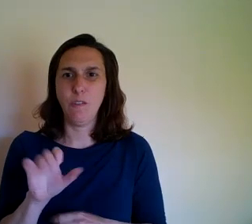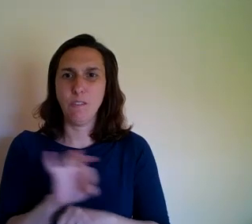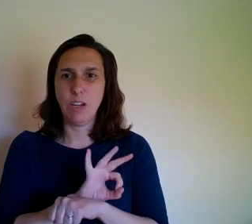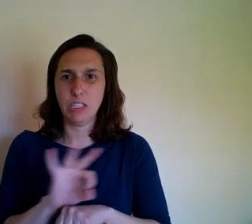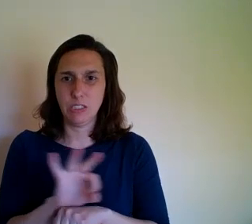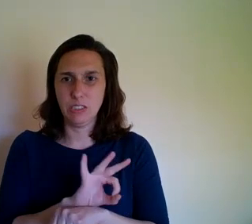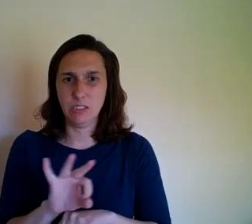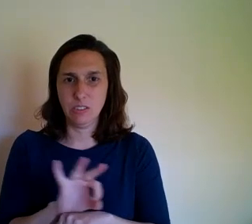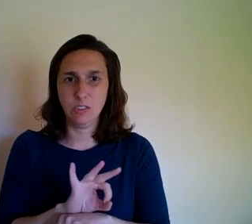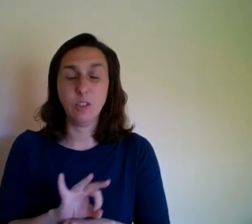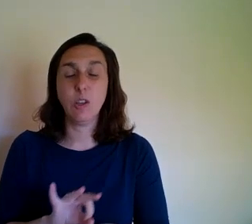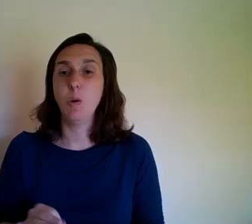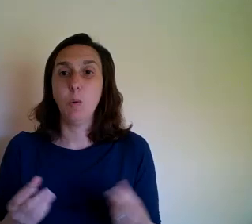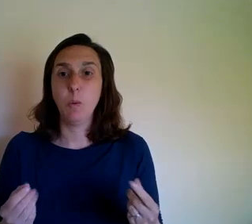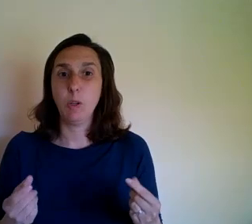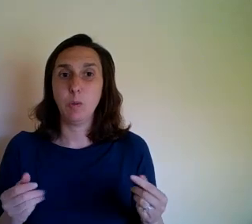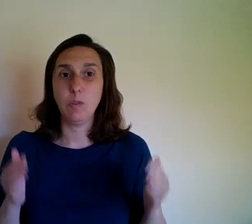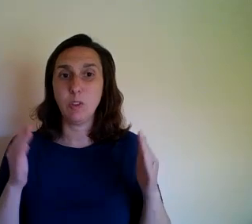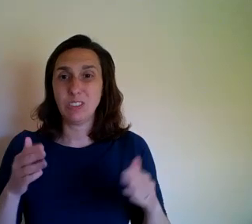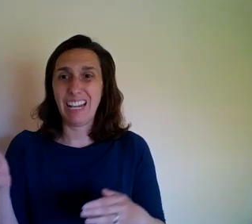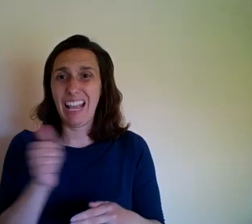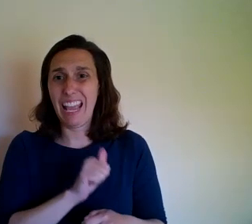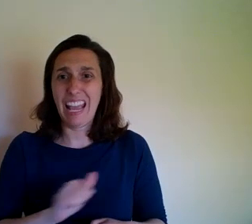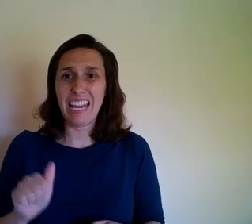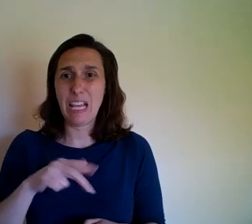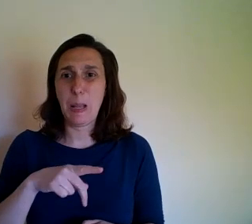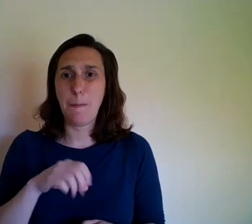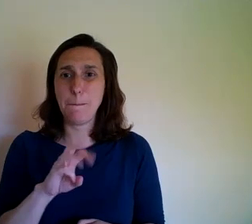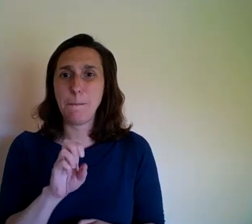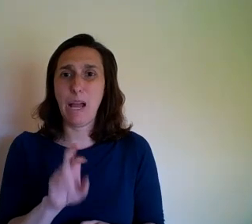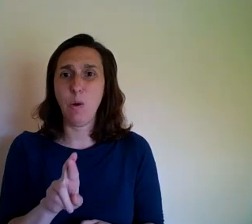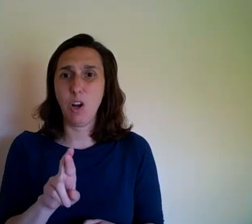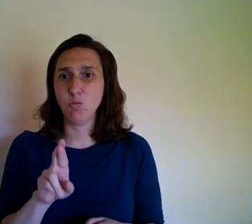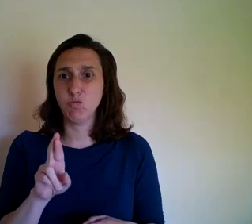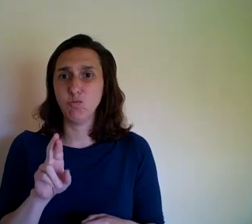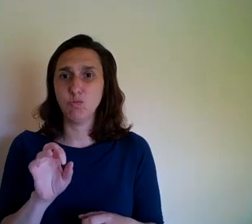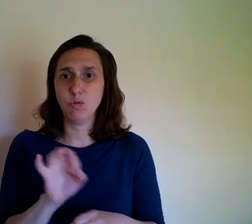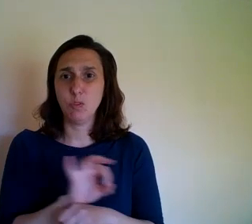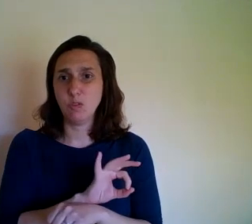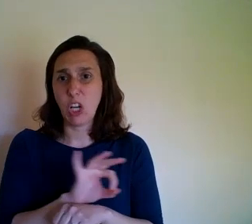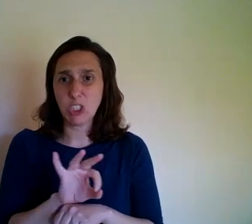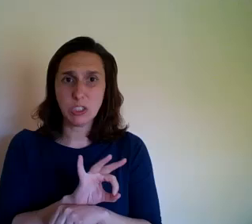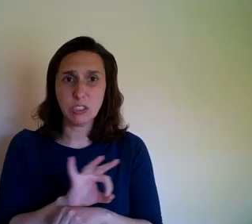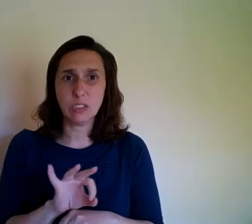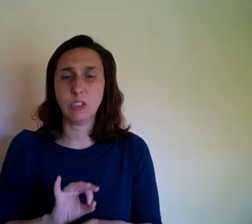any power function. So f of x is some base